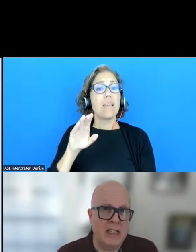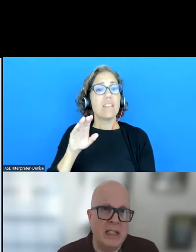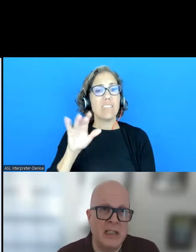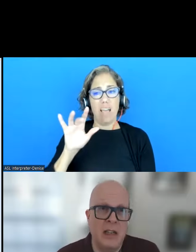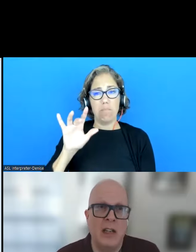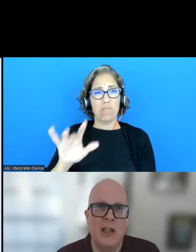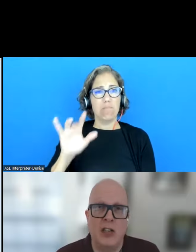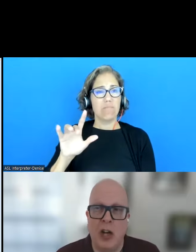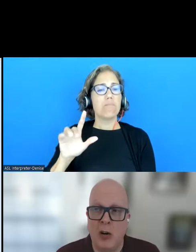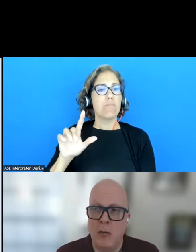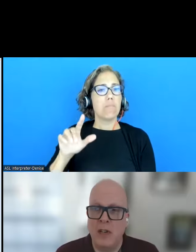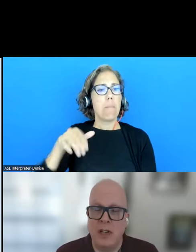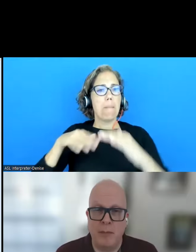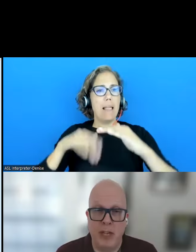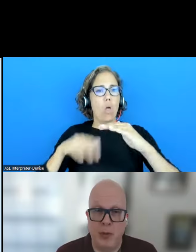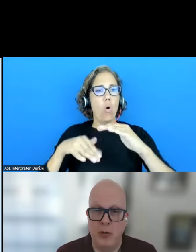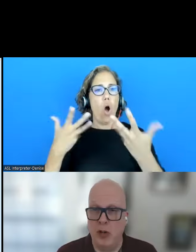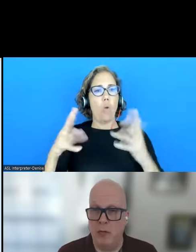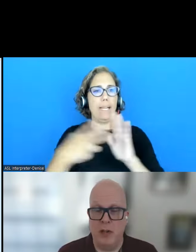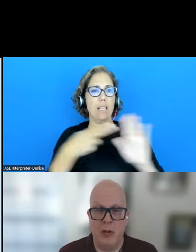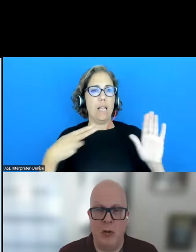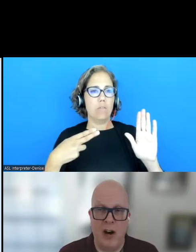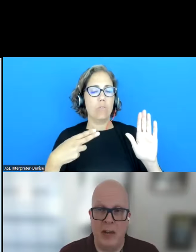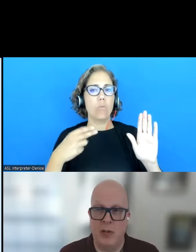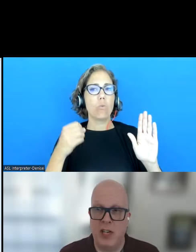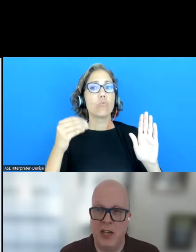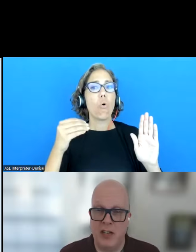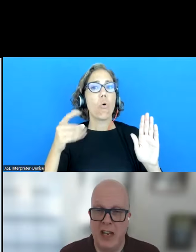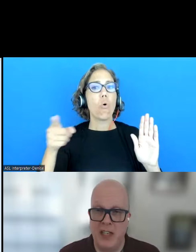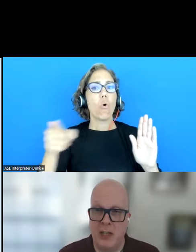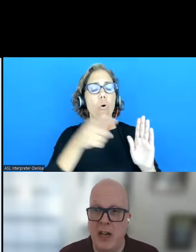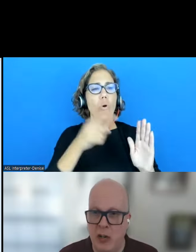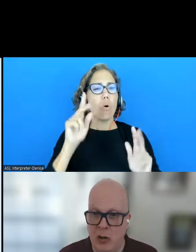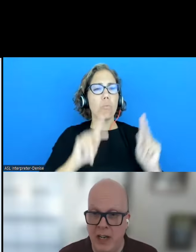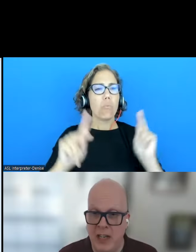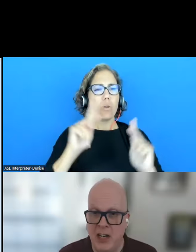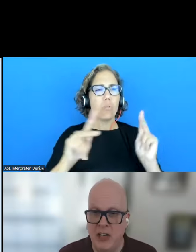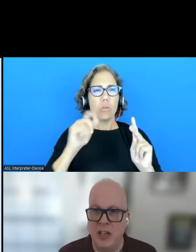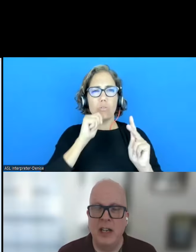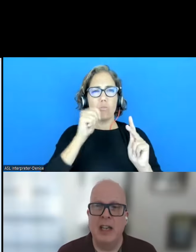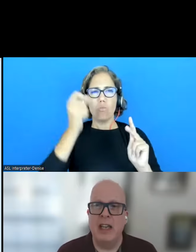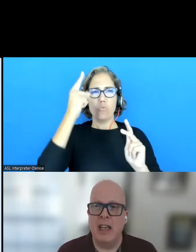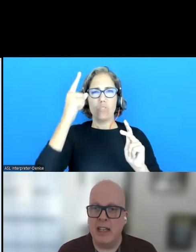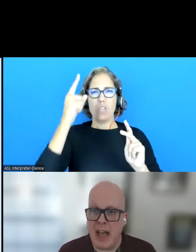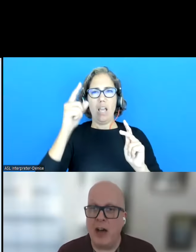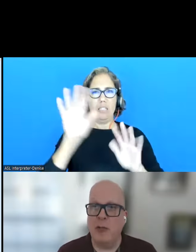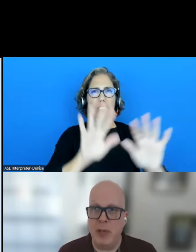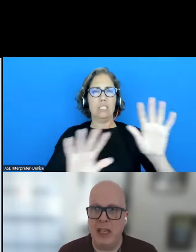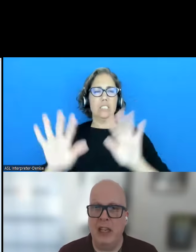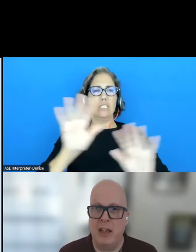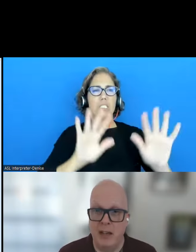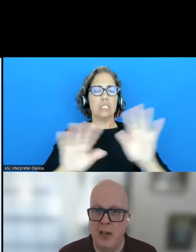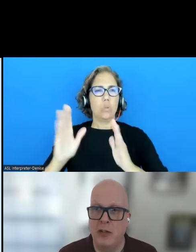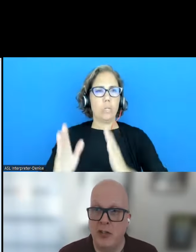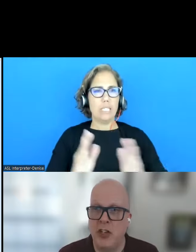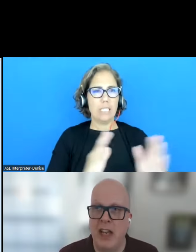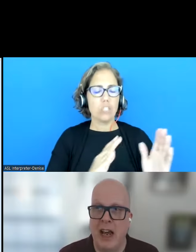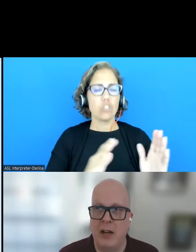button is. So people who aren't able to understand the spatial orientation can now